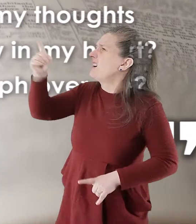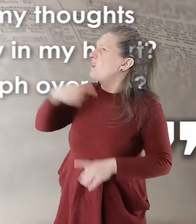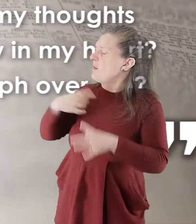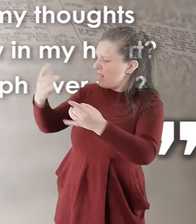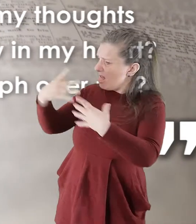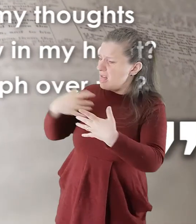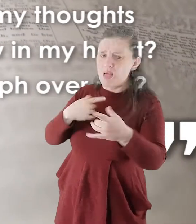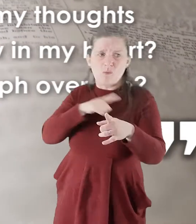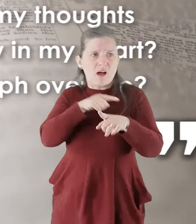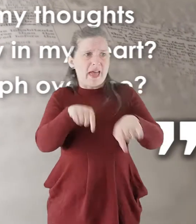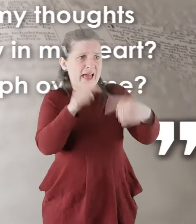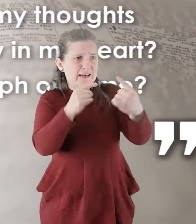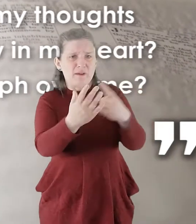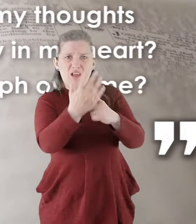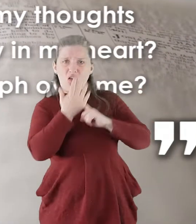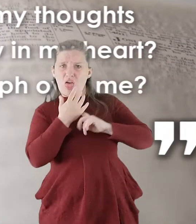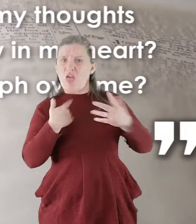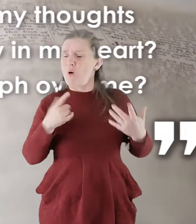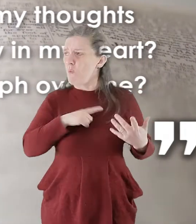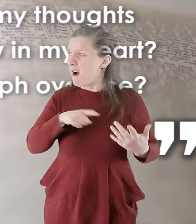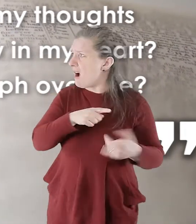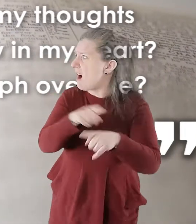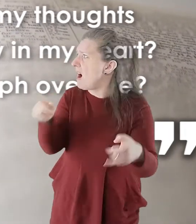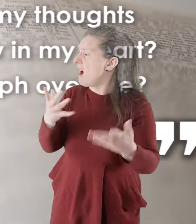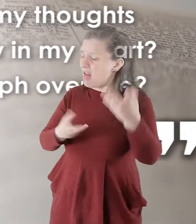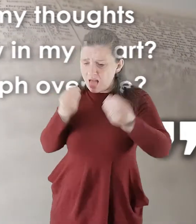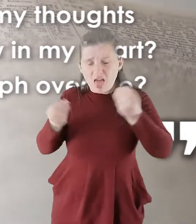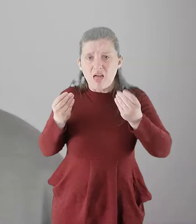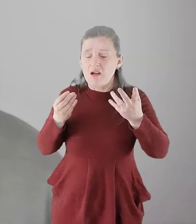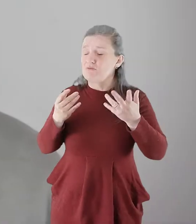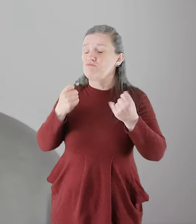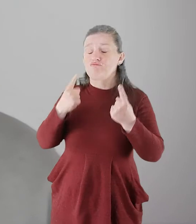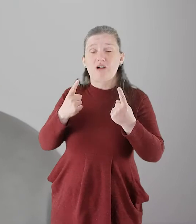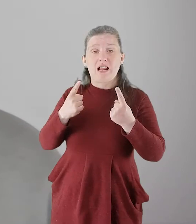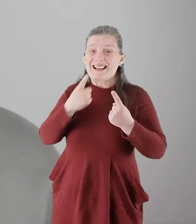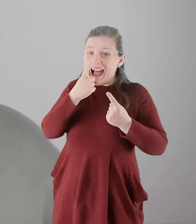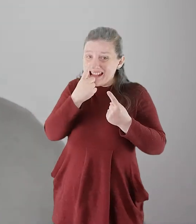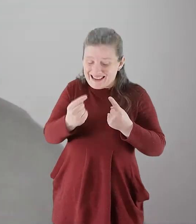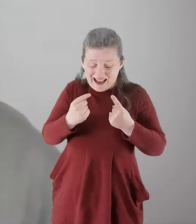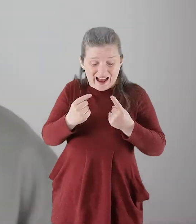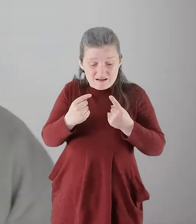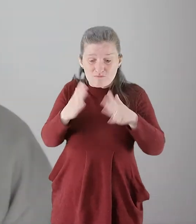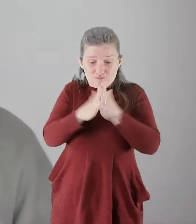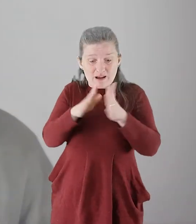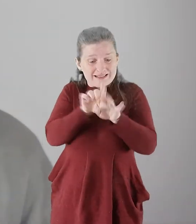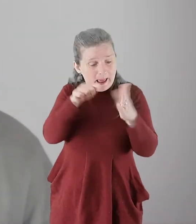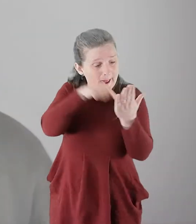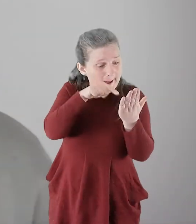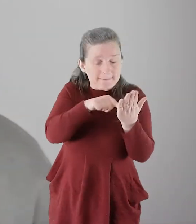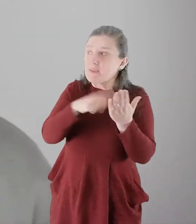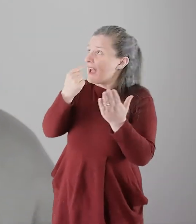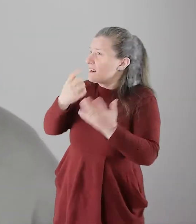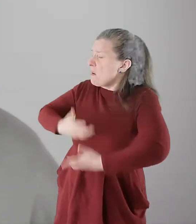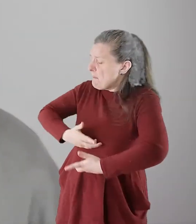me? Why are my enemies winning this battle? And that kind of opened my eyes, because I realized that God is big enough to deal with